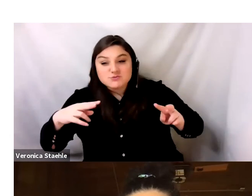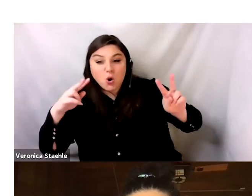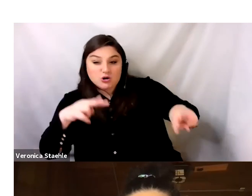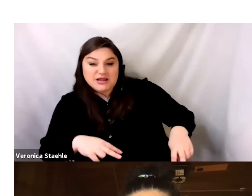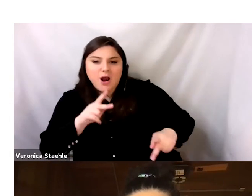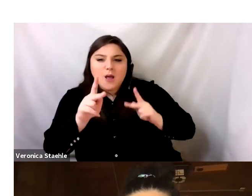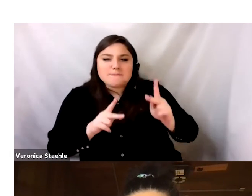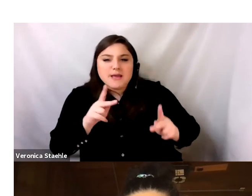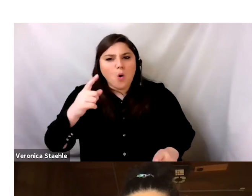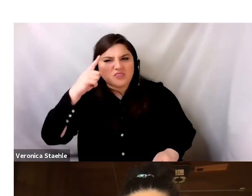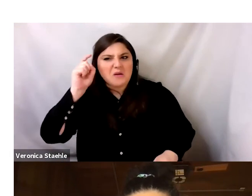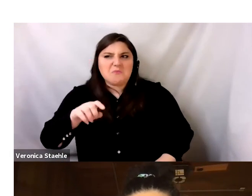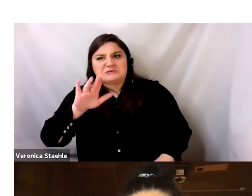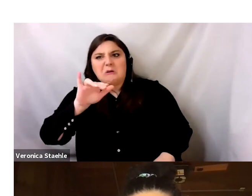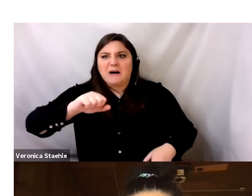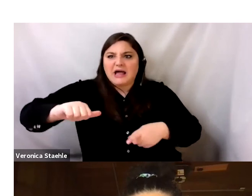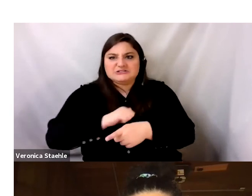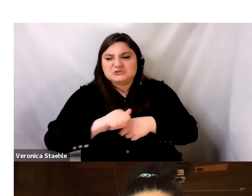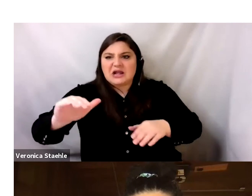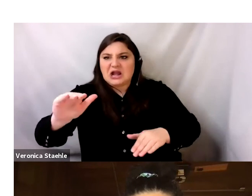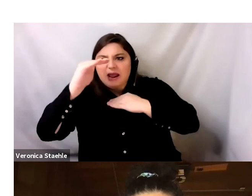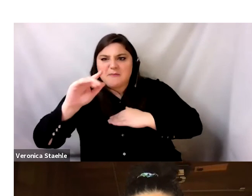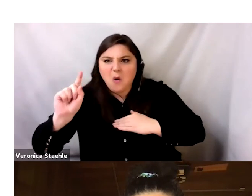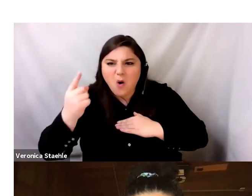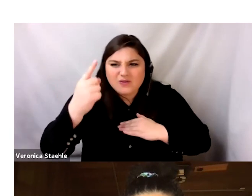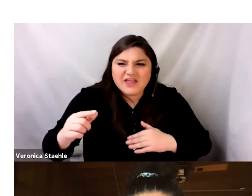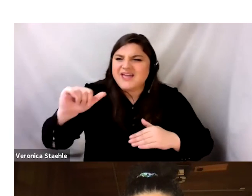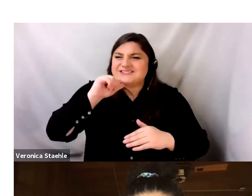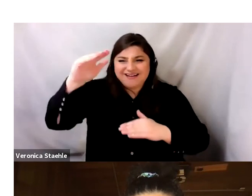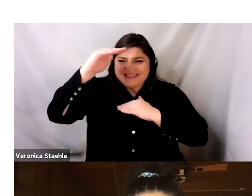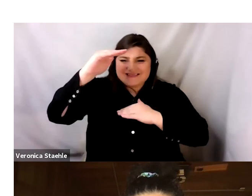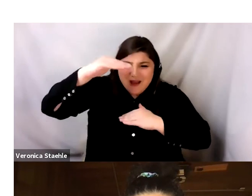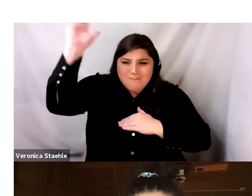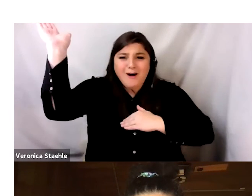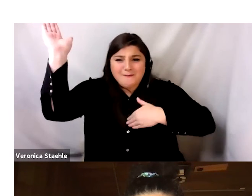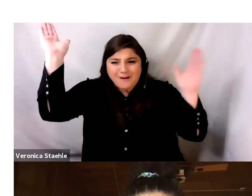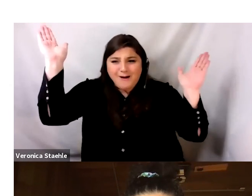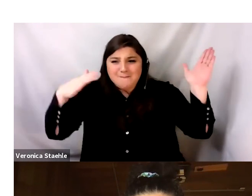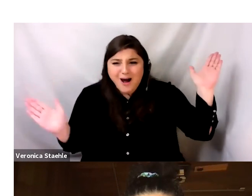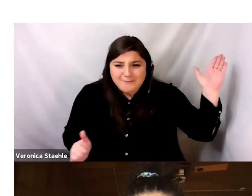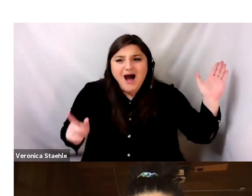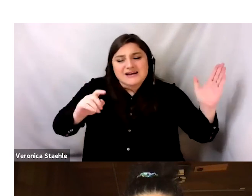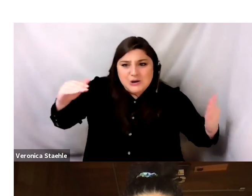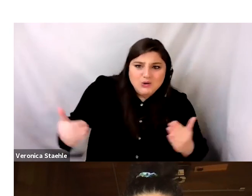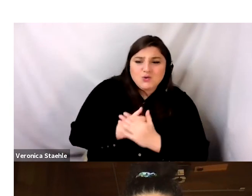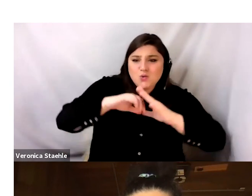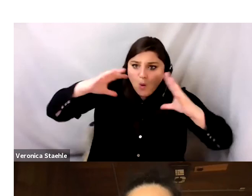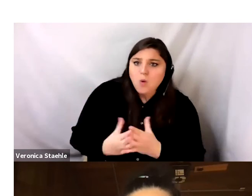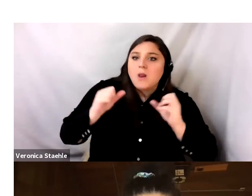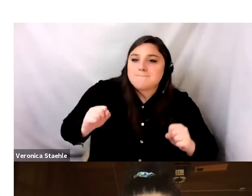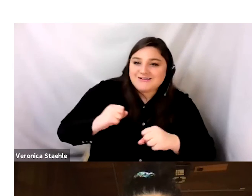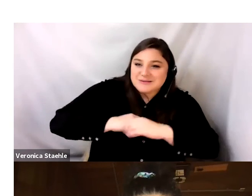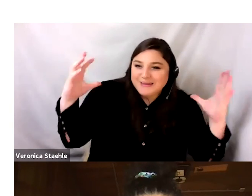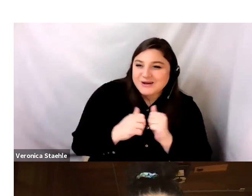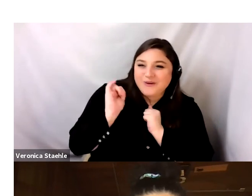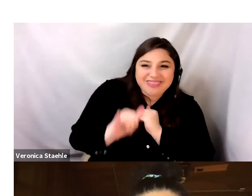focusing on bias training, it's like, we need a whole new world that we have not even imagined. And so we need that creativity. And it's